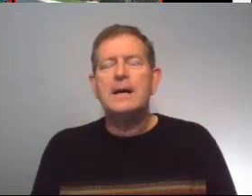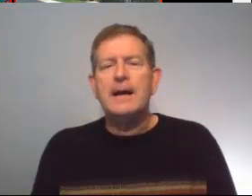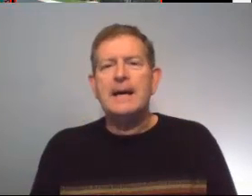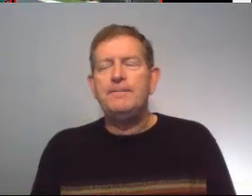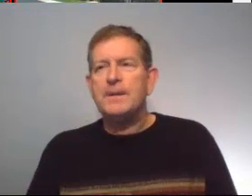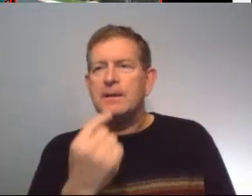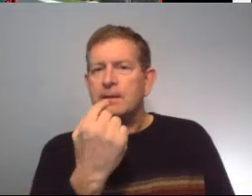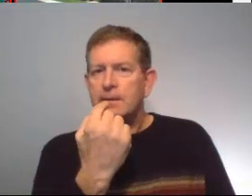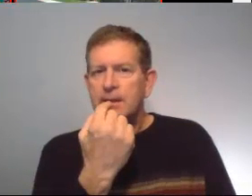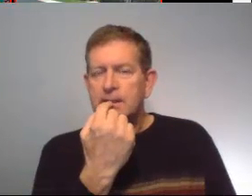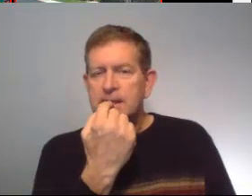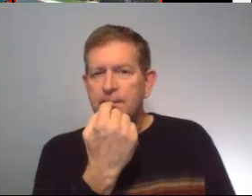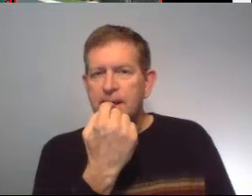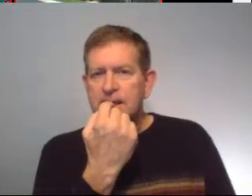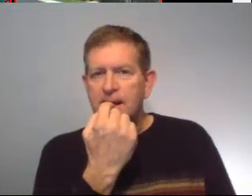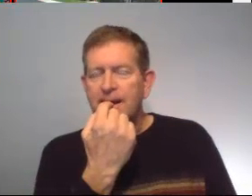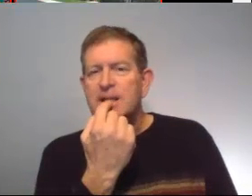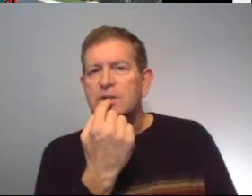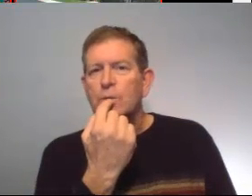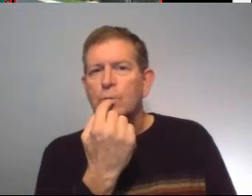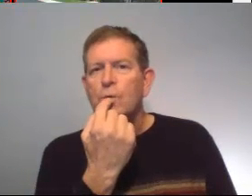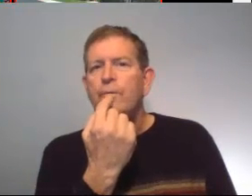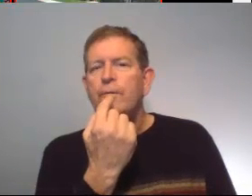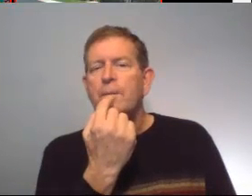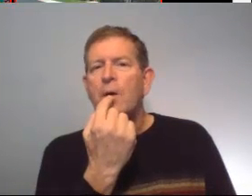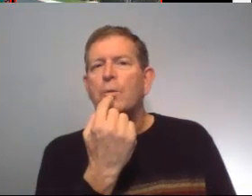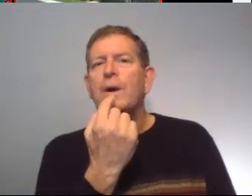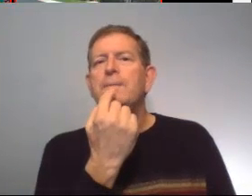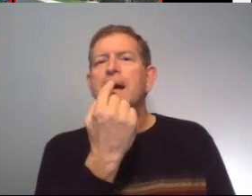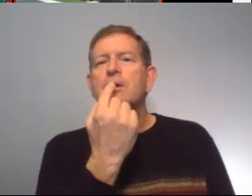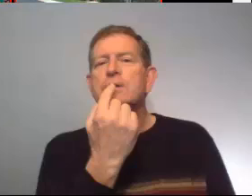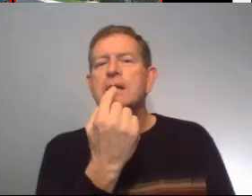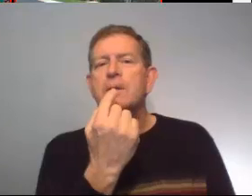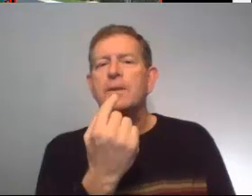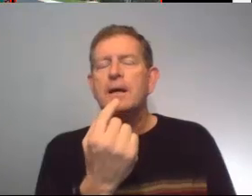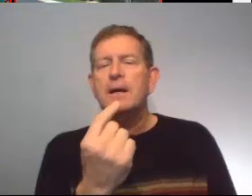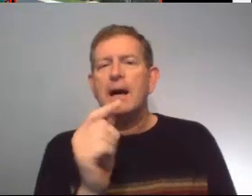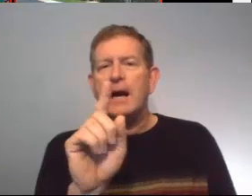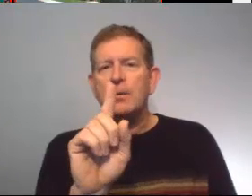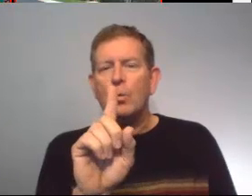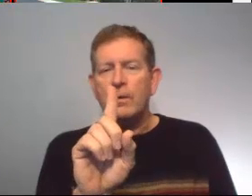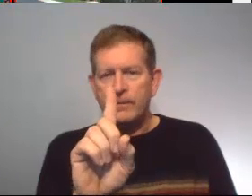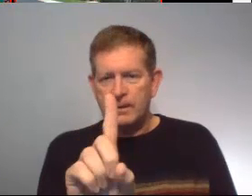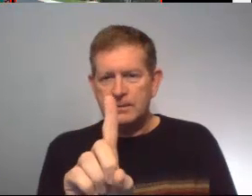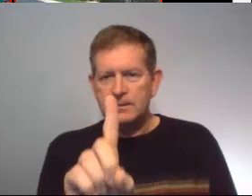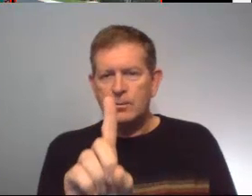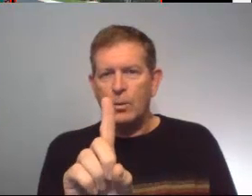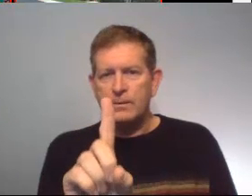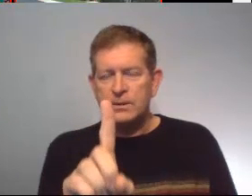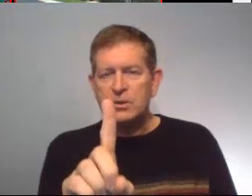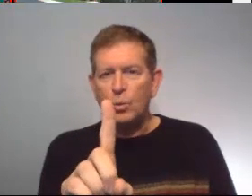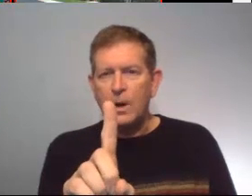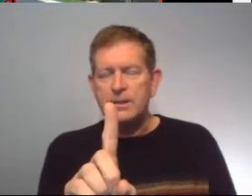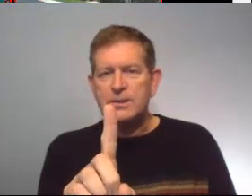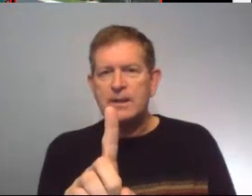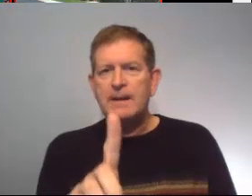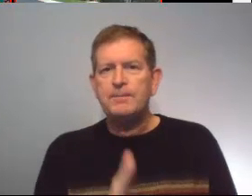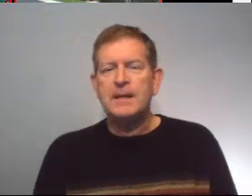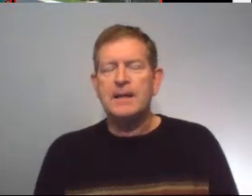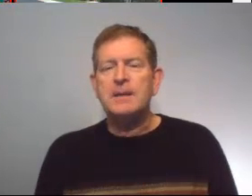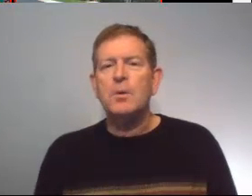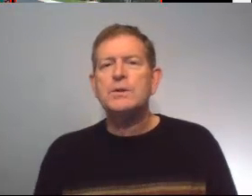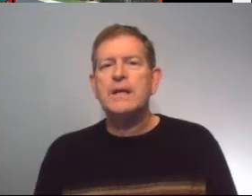mouth. And the tip of the tongue hits the roof of your mouth right behind your teeth on just